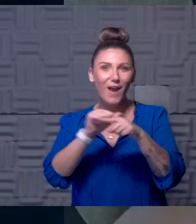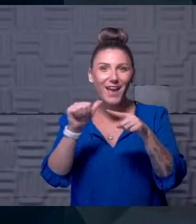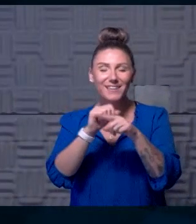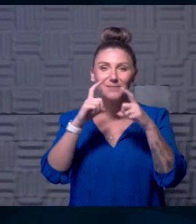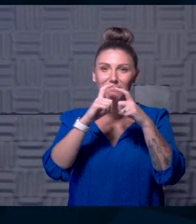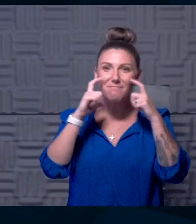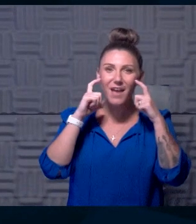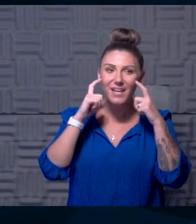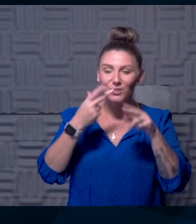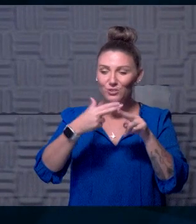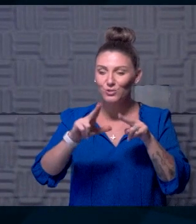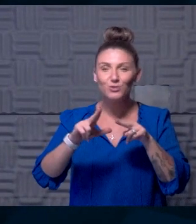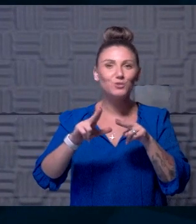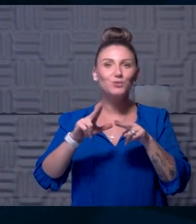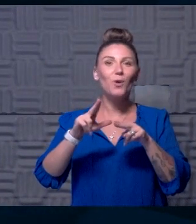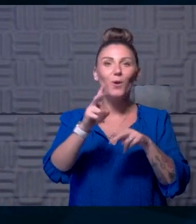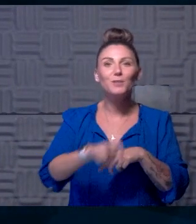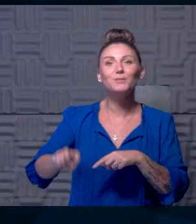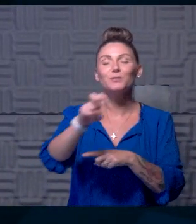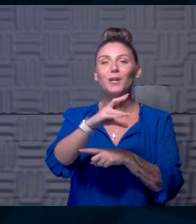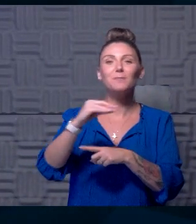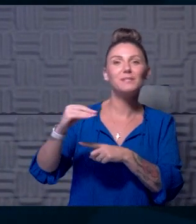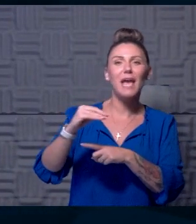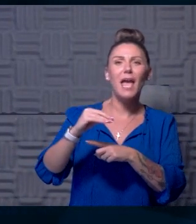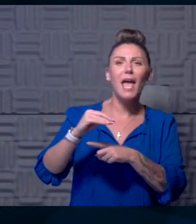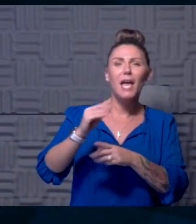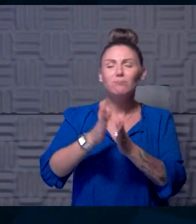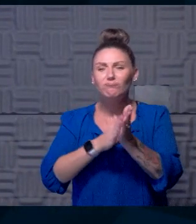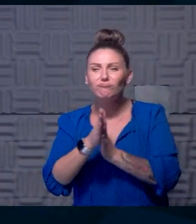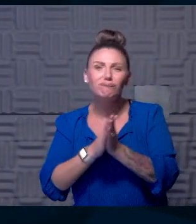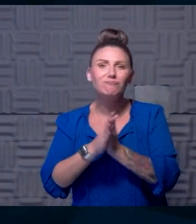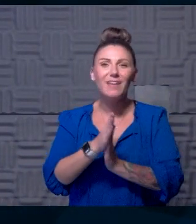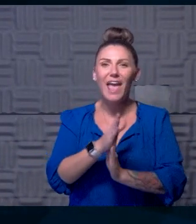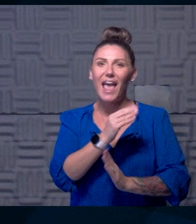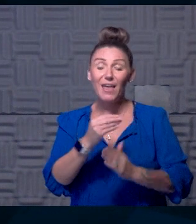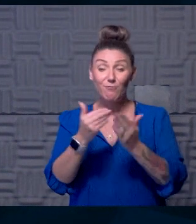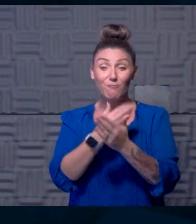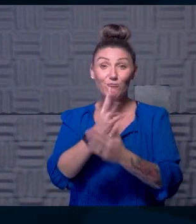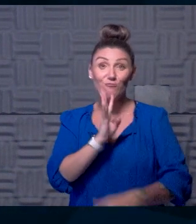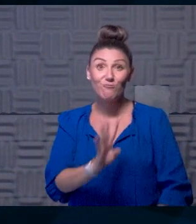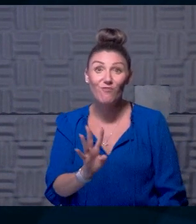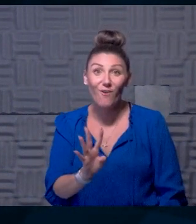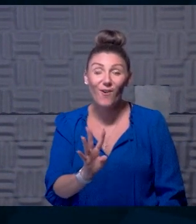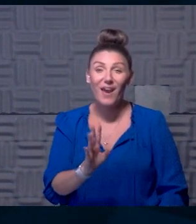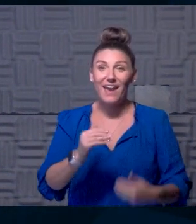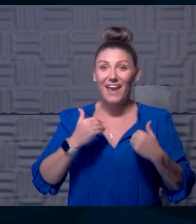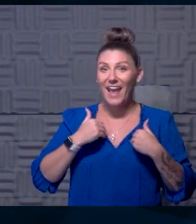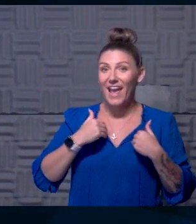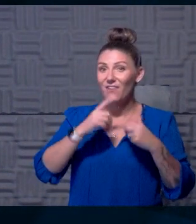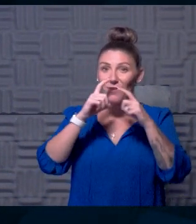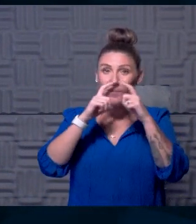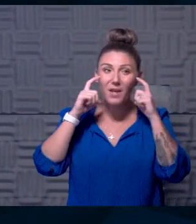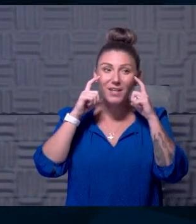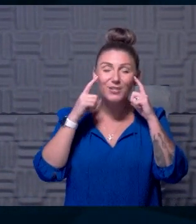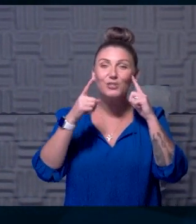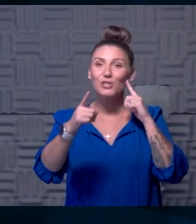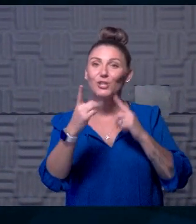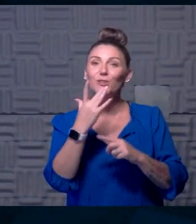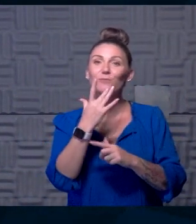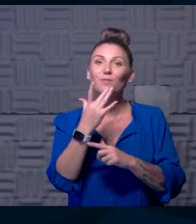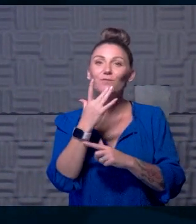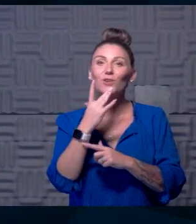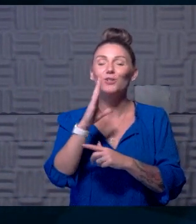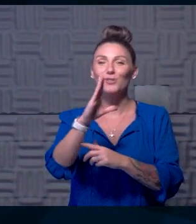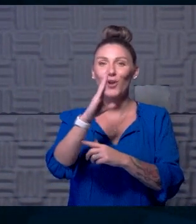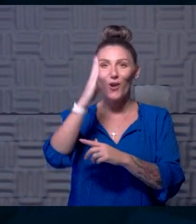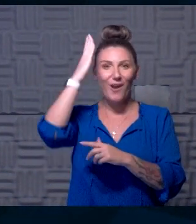on short trips and working on mask endurance, trying to get the newly 4-year-old to have a mask. She prefers her